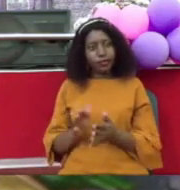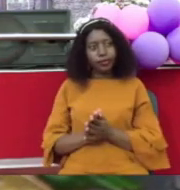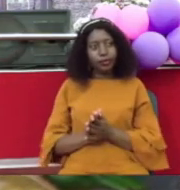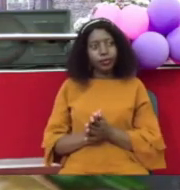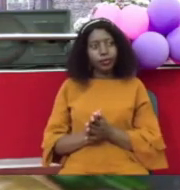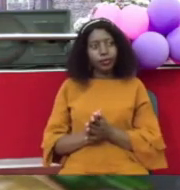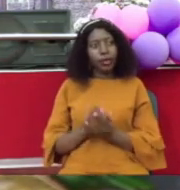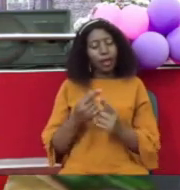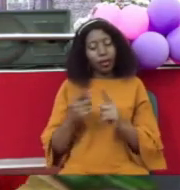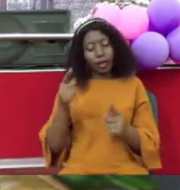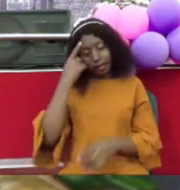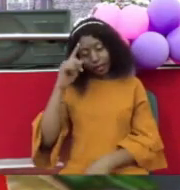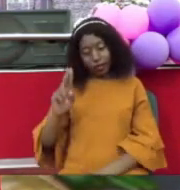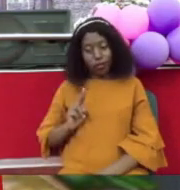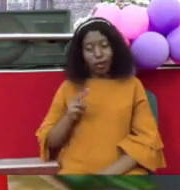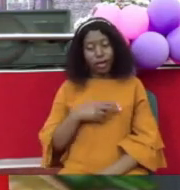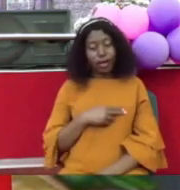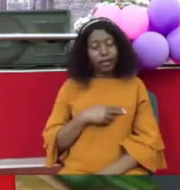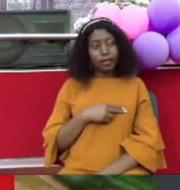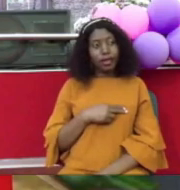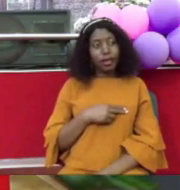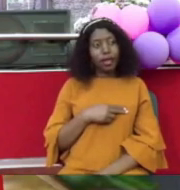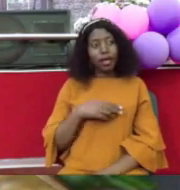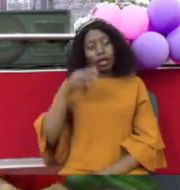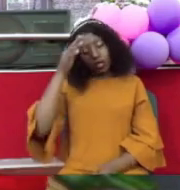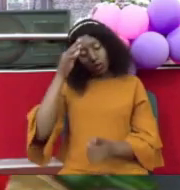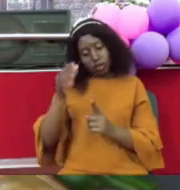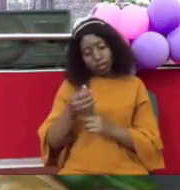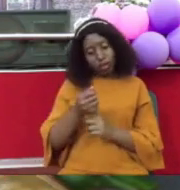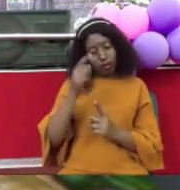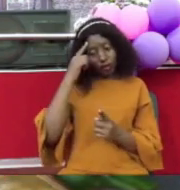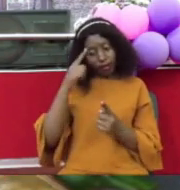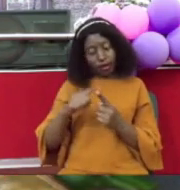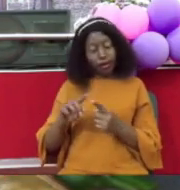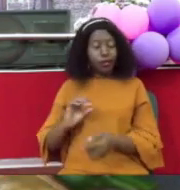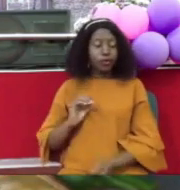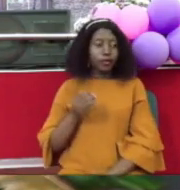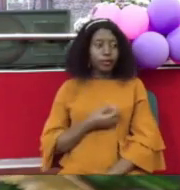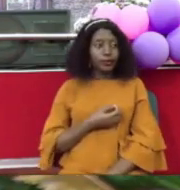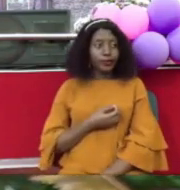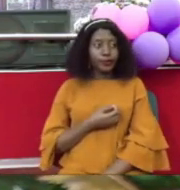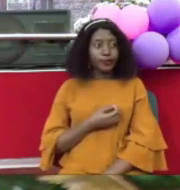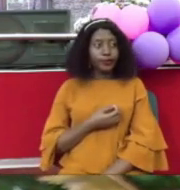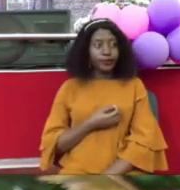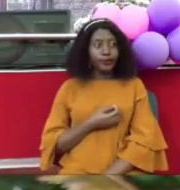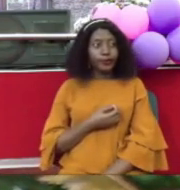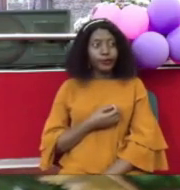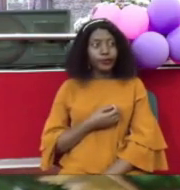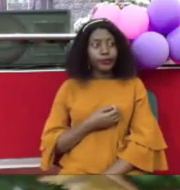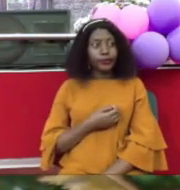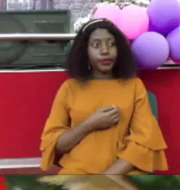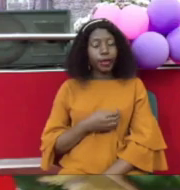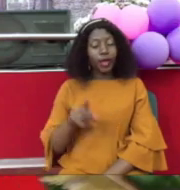for us to move and fulfill our purpose. Lakini ili tukaweze kuendelea na kutimiliza makusudi yetu. We